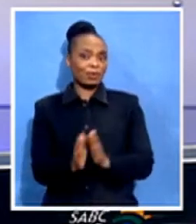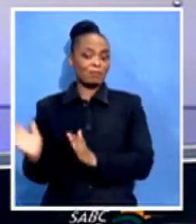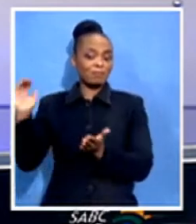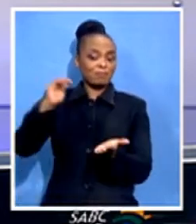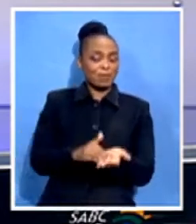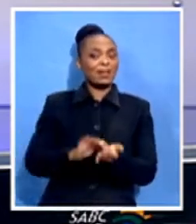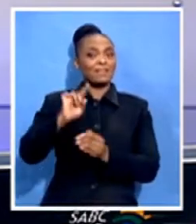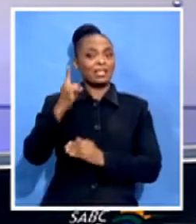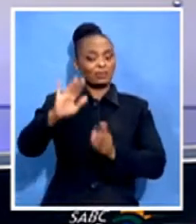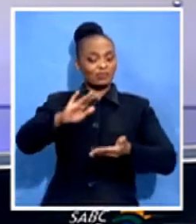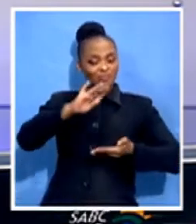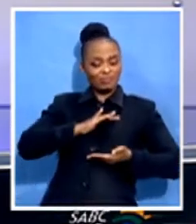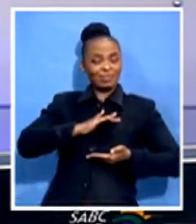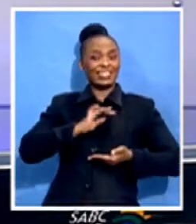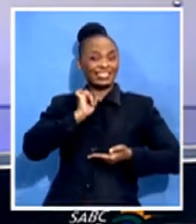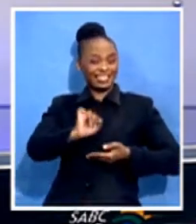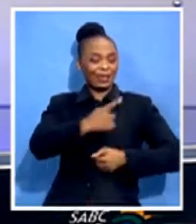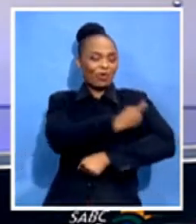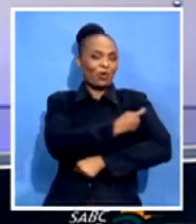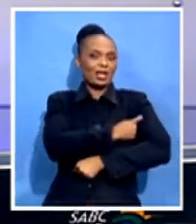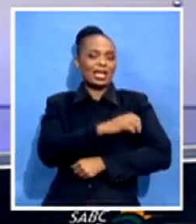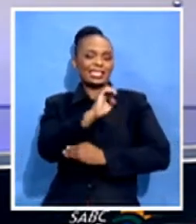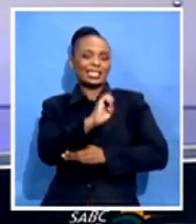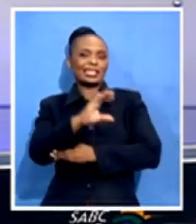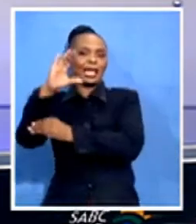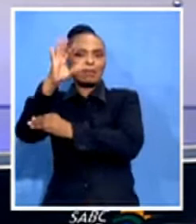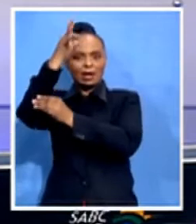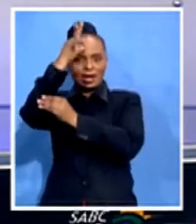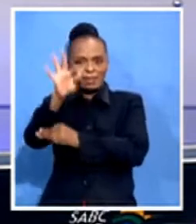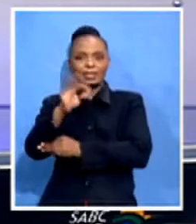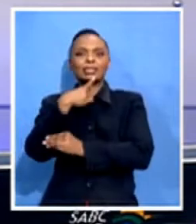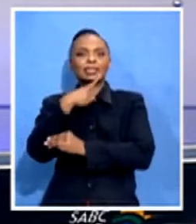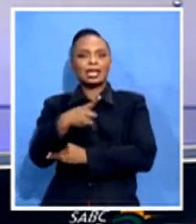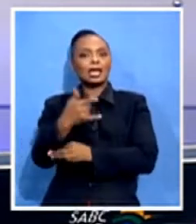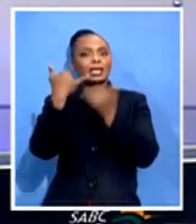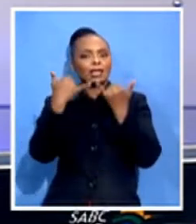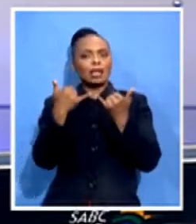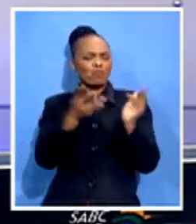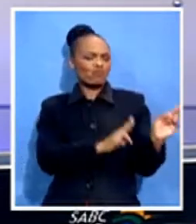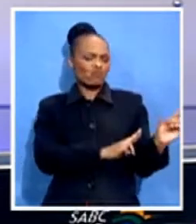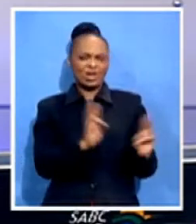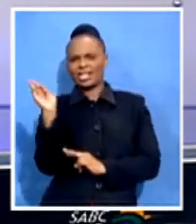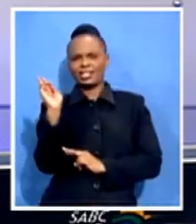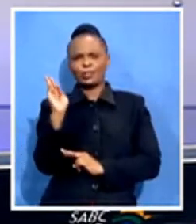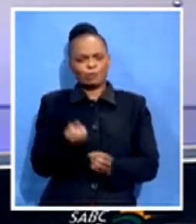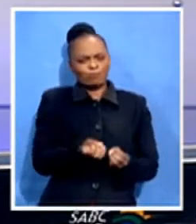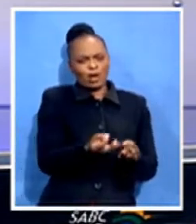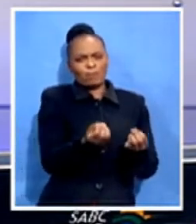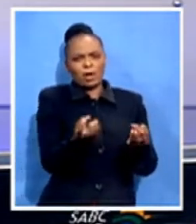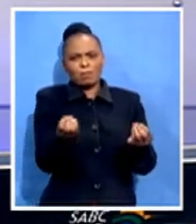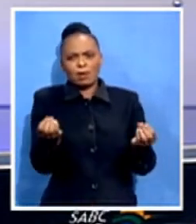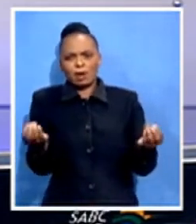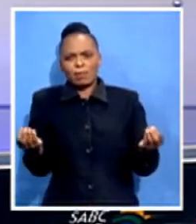Eastern Cape government has maintained that it's more than ready for the rollout. The province has the highest number of COVID-19 deaths